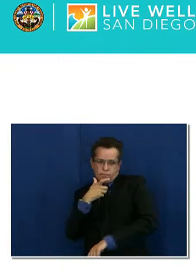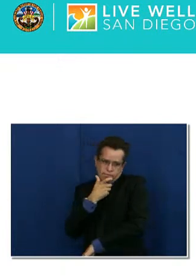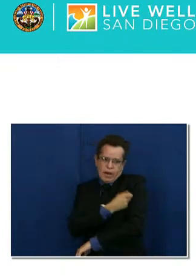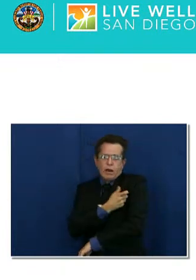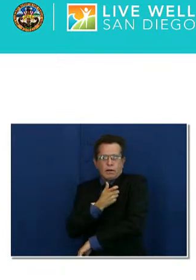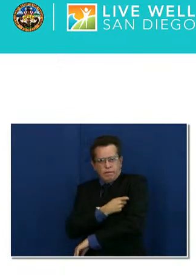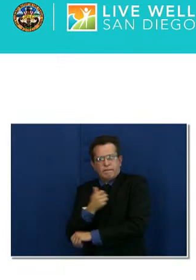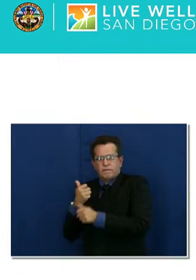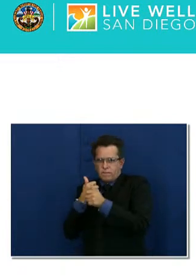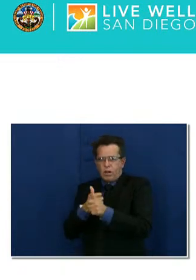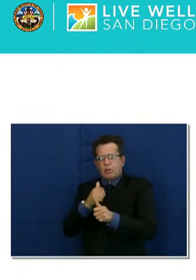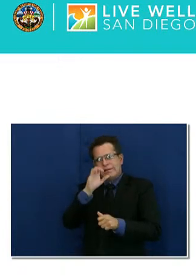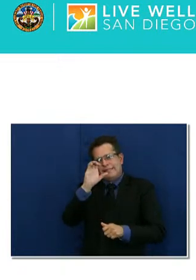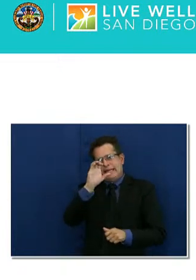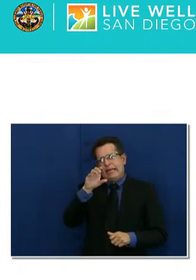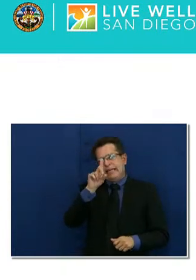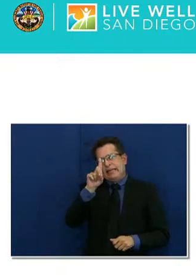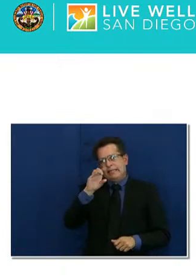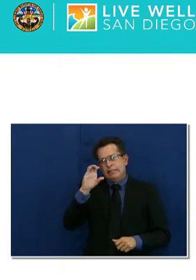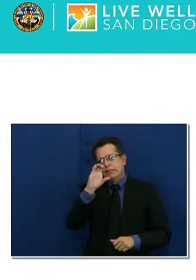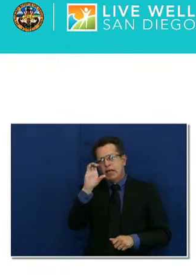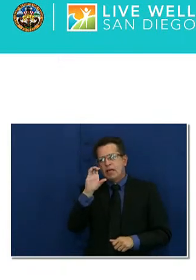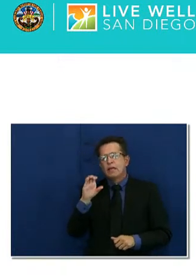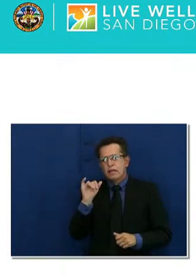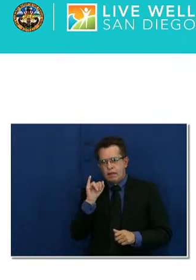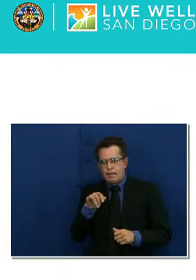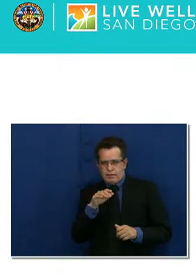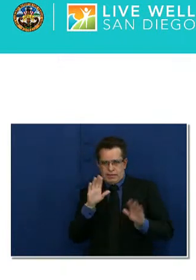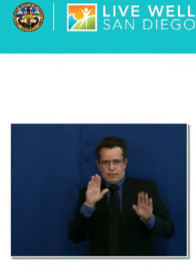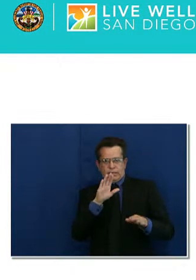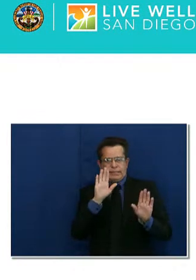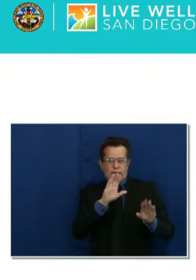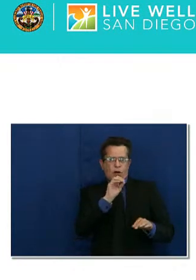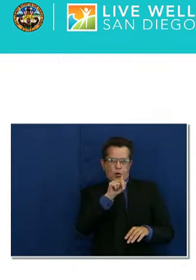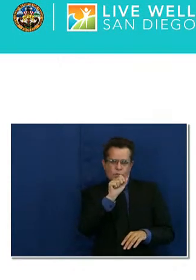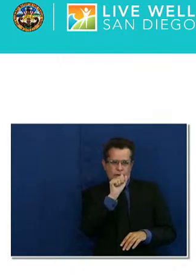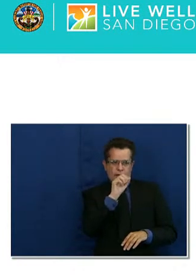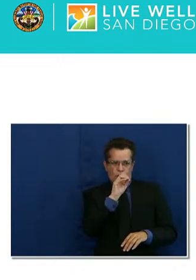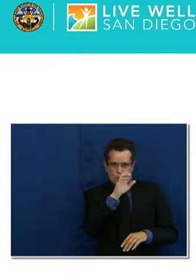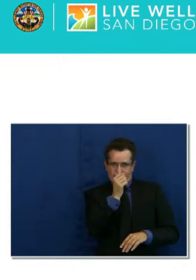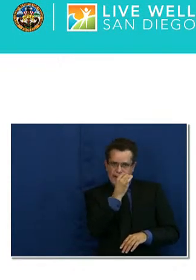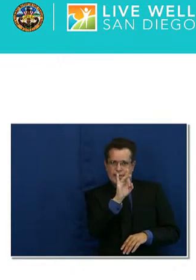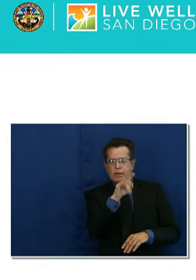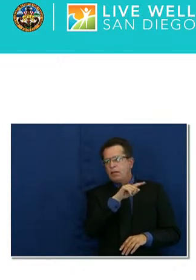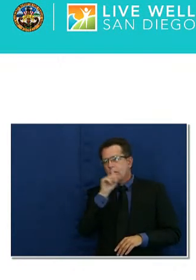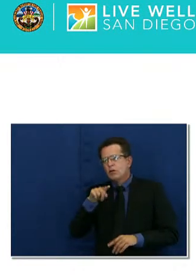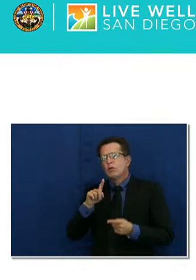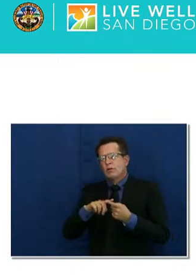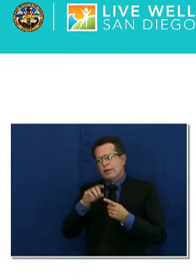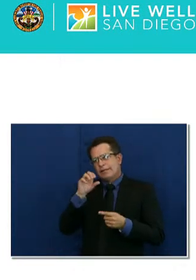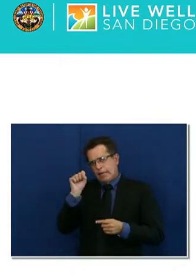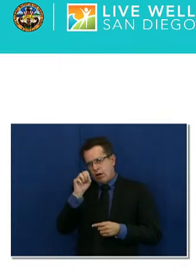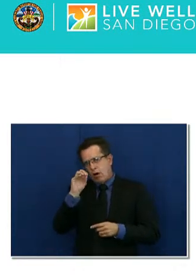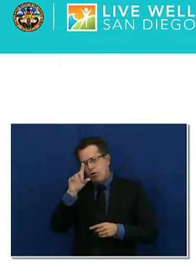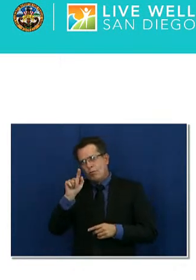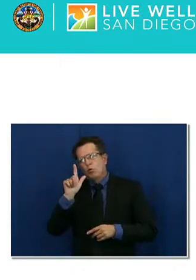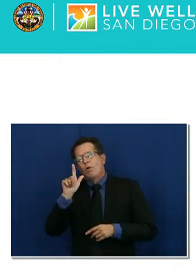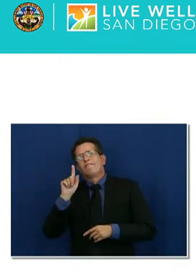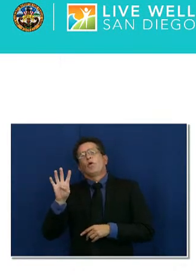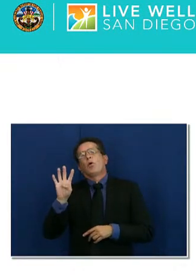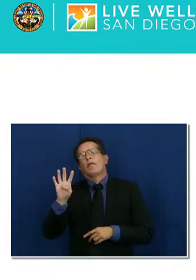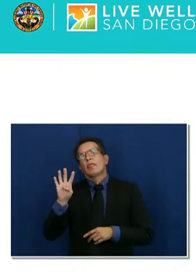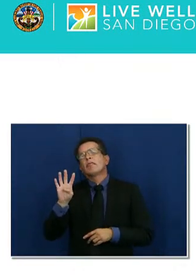the CDC Disease Week number 43, which is from Sunday, October 18th, and ending Saturday, October 24th.